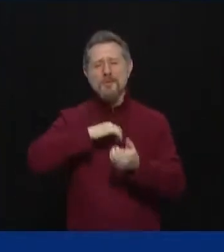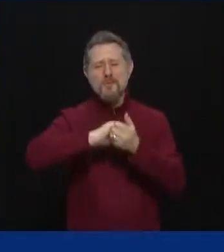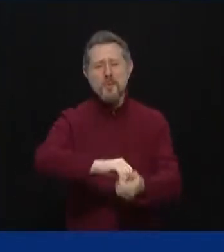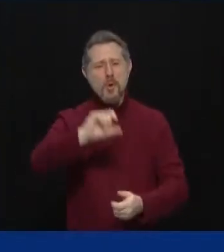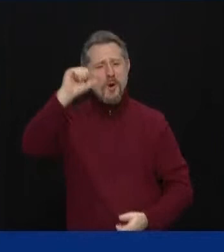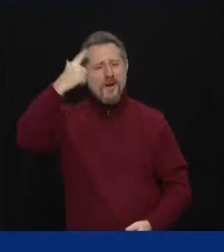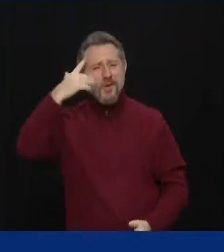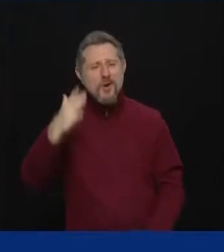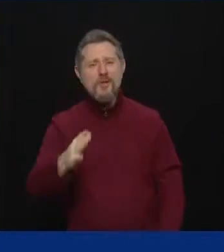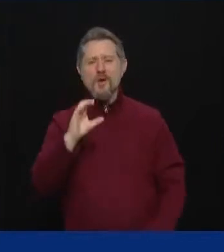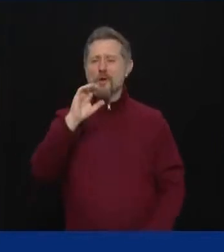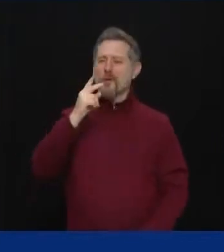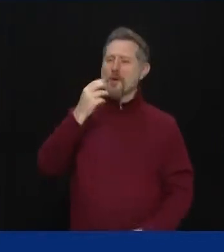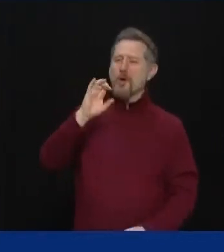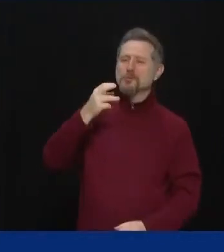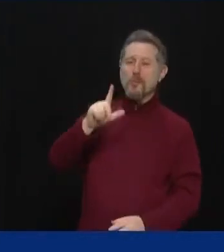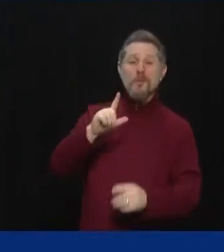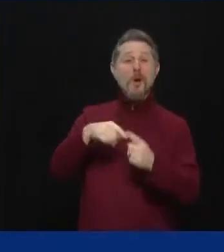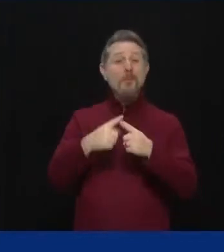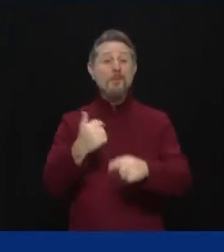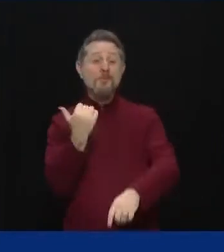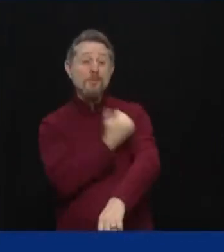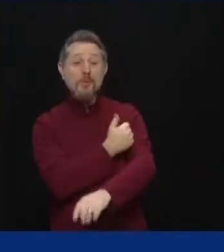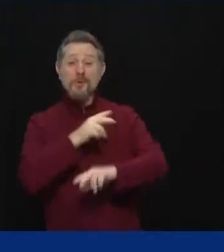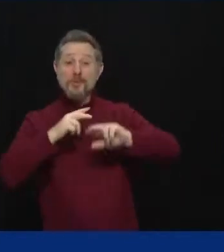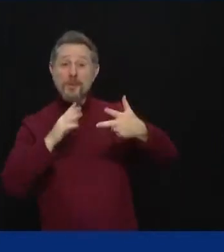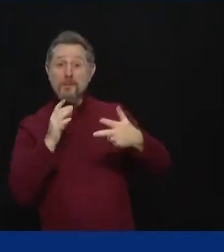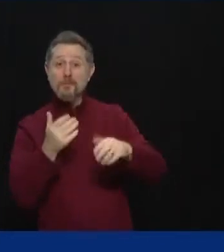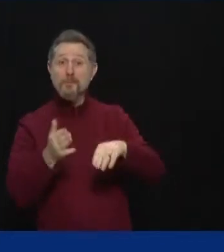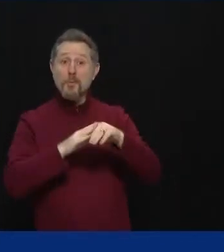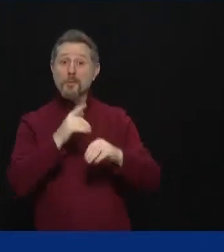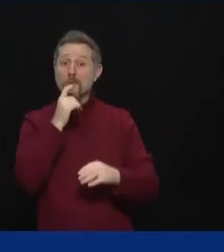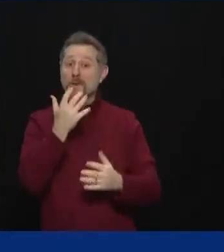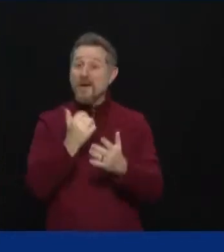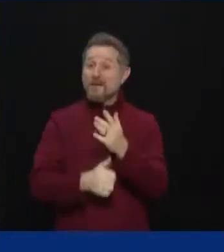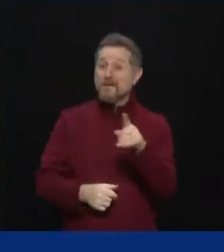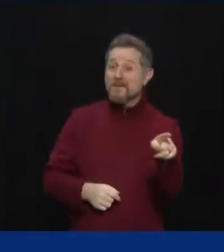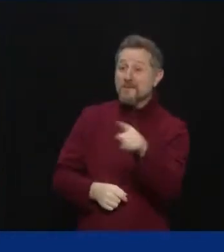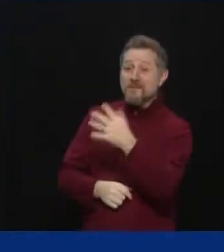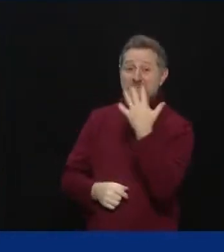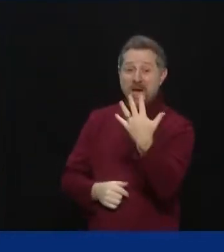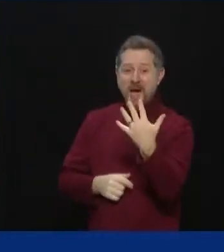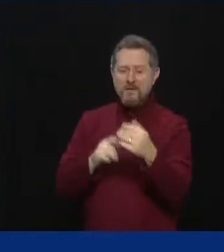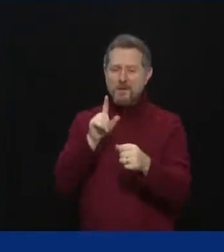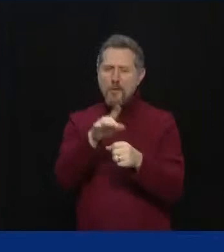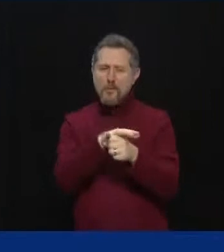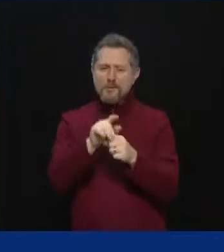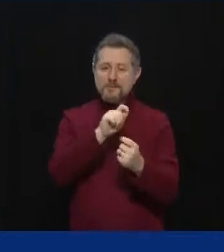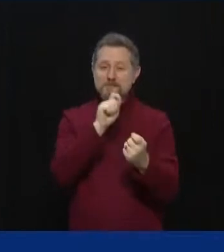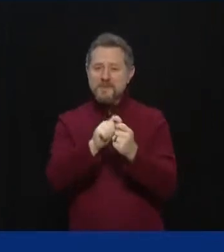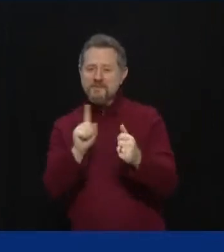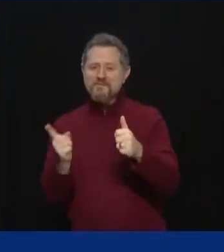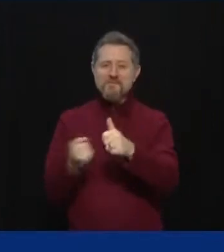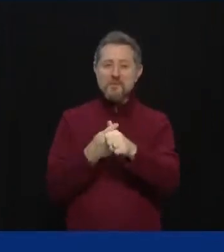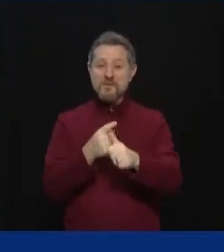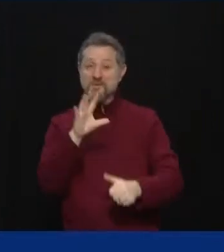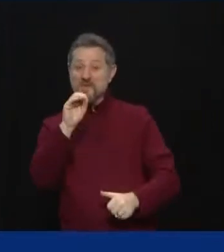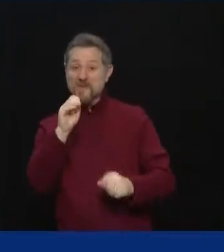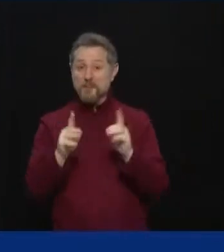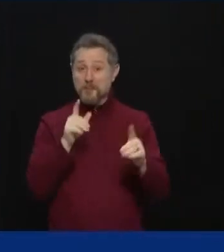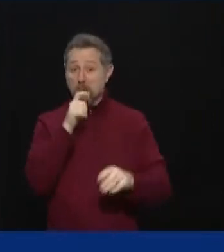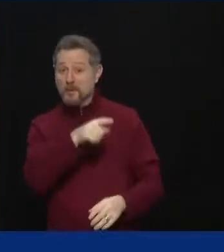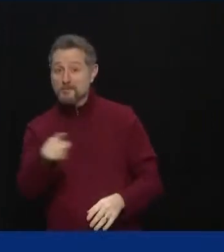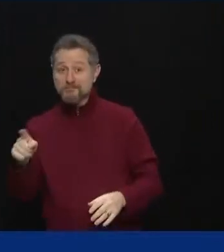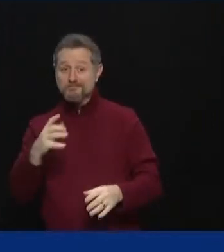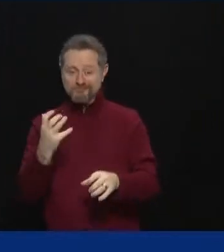about getting boosted. If you head to any of 5 select sites and are one of the first 50 people to do so, you'll get a voucher